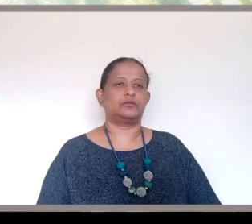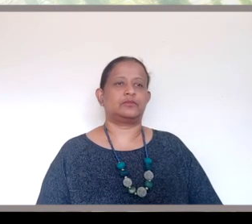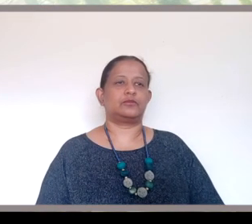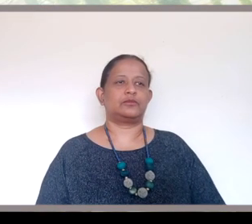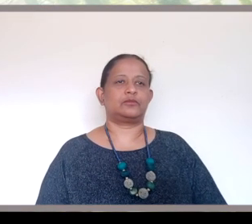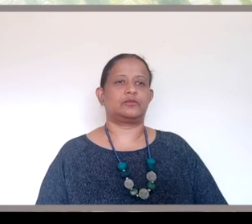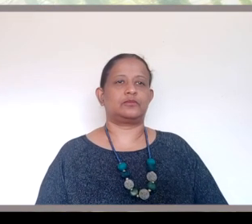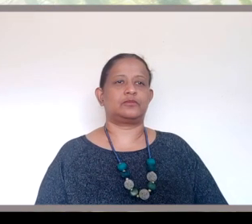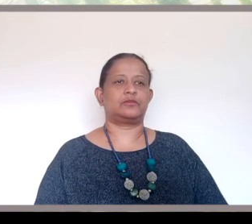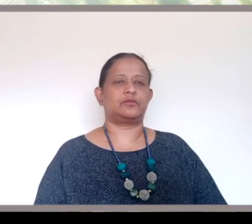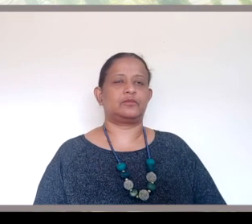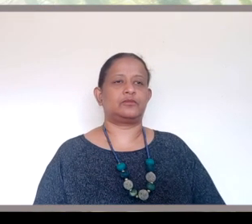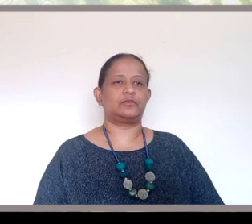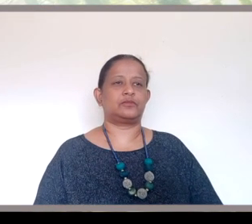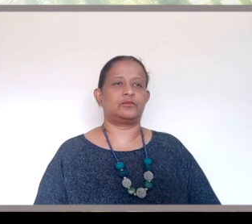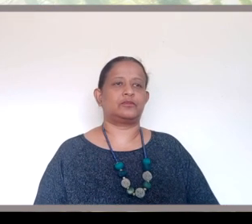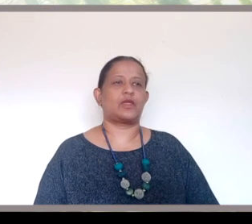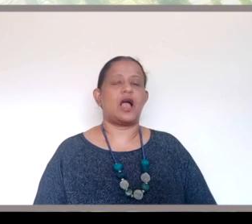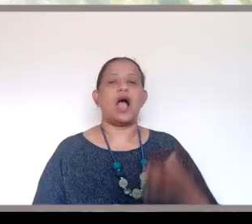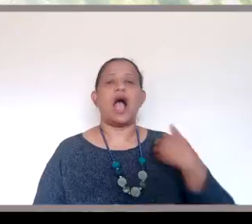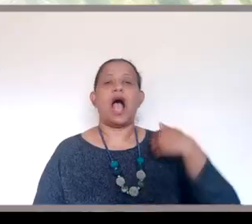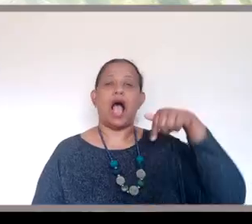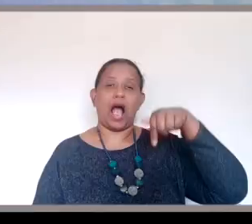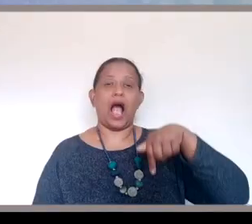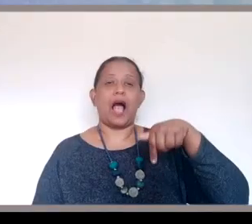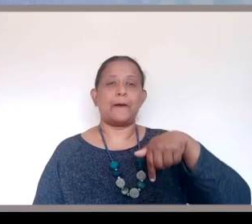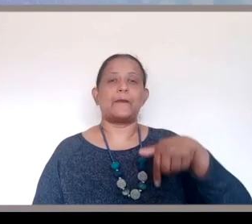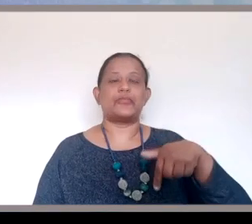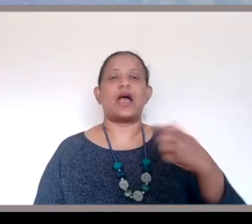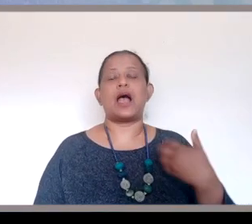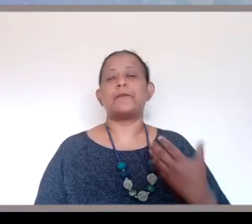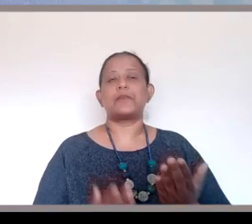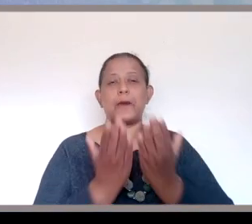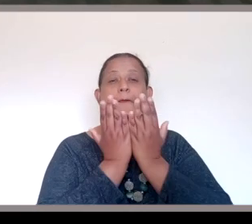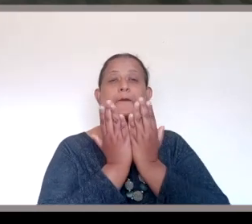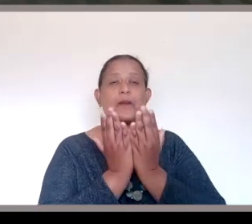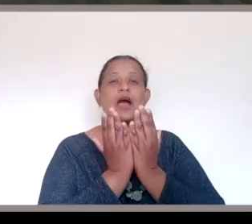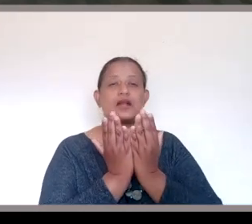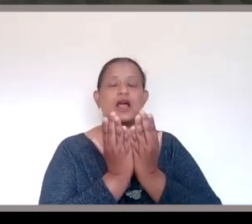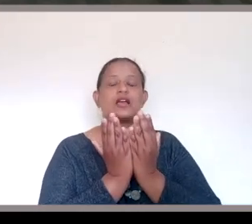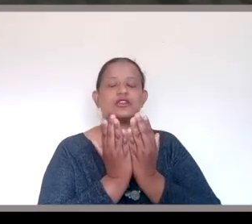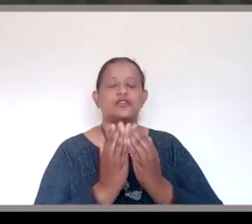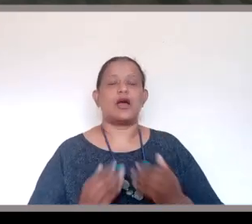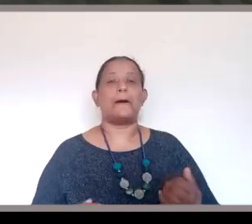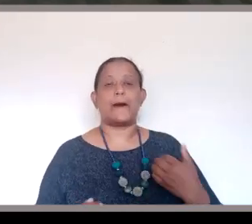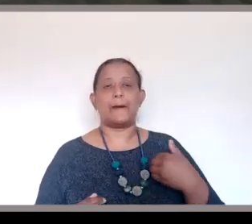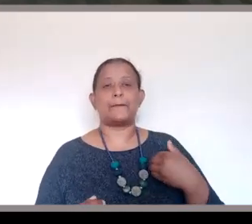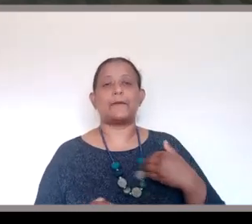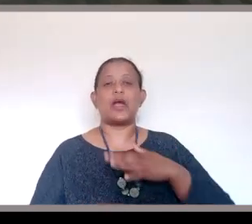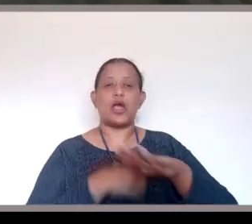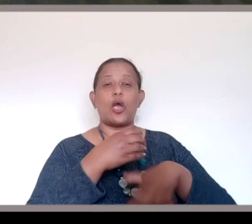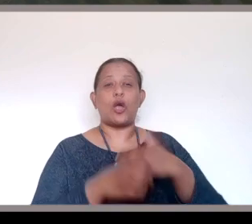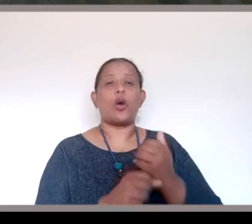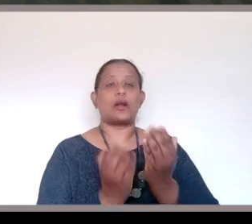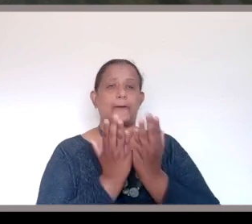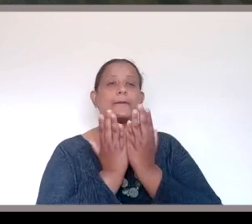tempering temptation. Tempering temptation. You know, we will look at James 1 verses 12